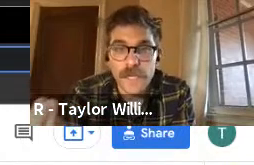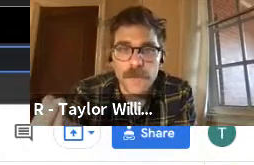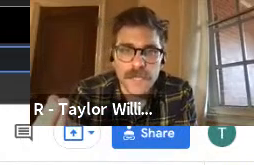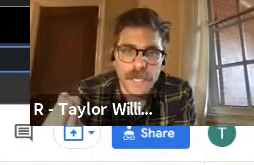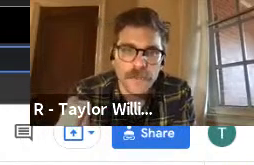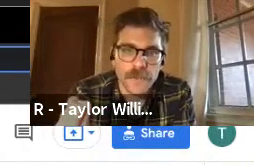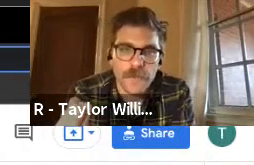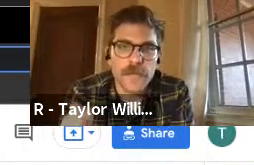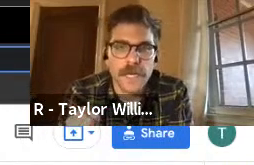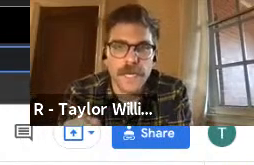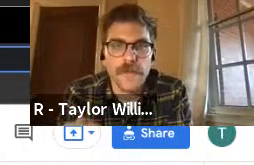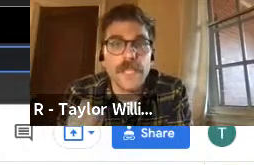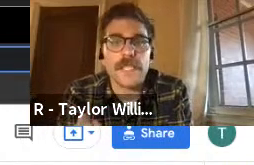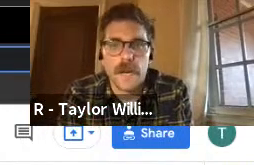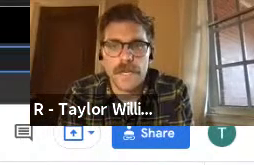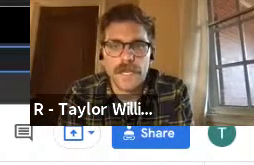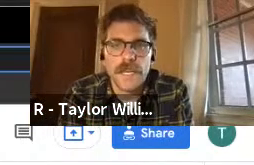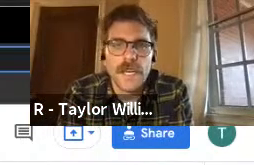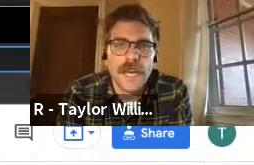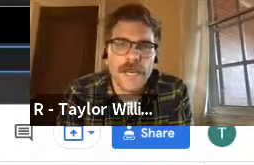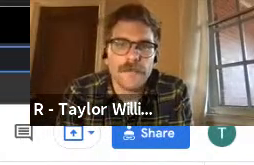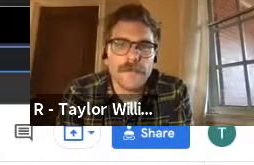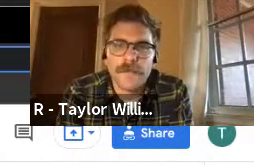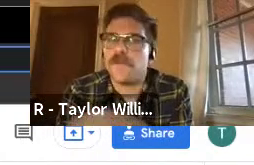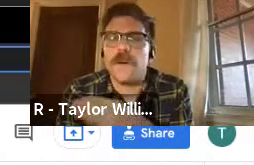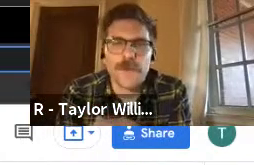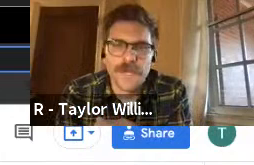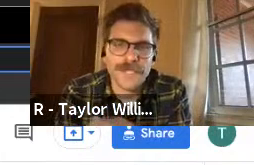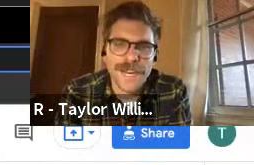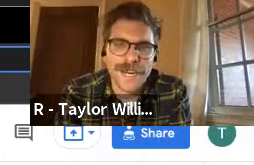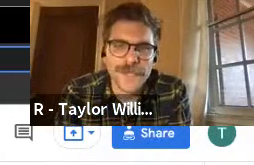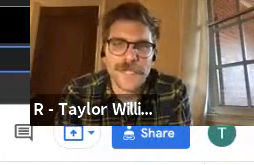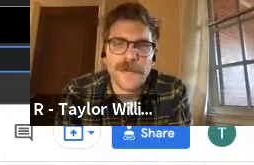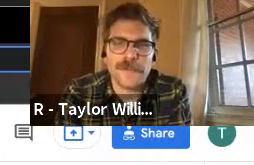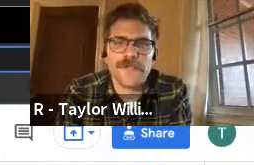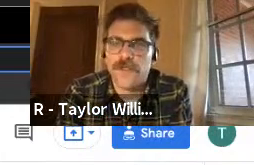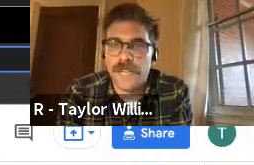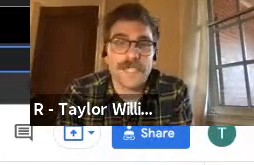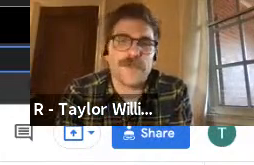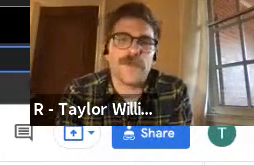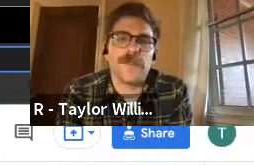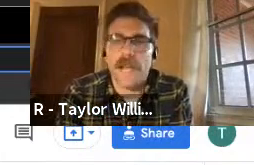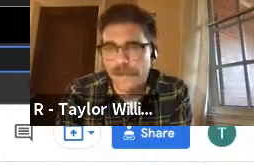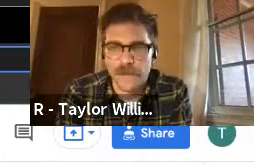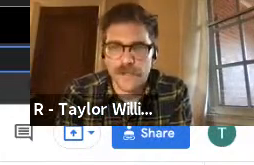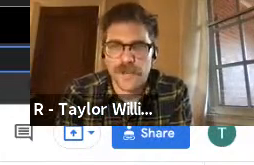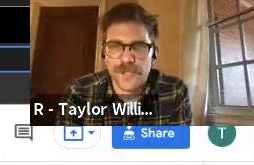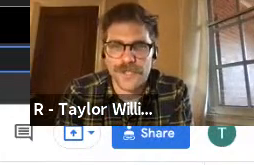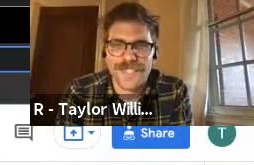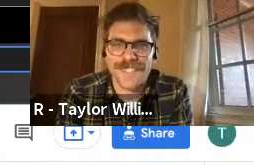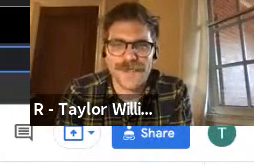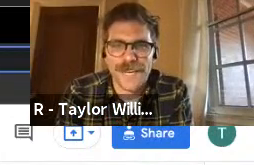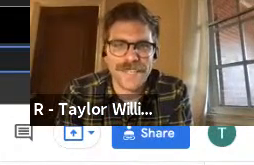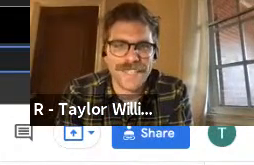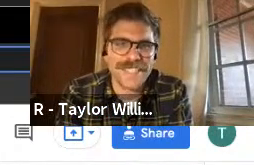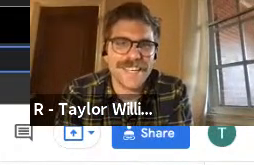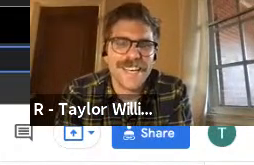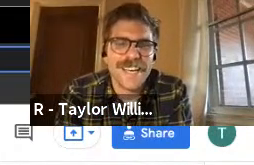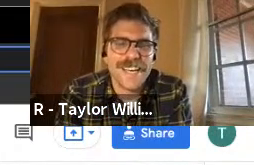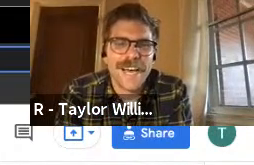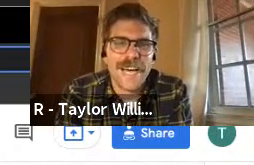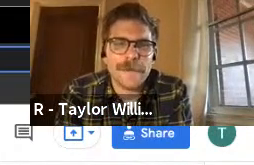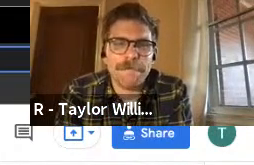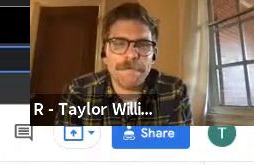in joining this particular subcommittee on this topic? Like what brings you to care so much about trees or bike infrastructure, or whatever it